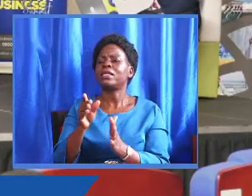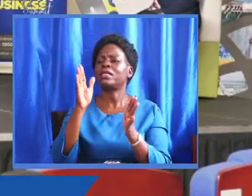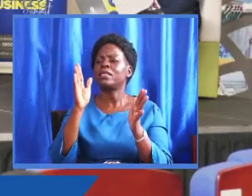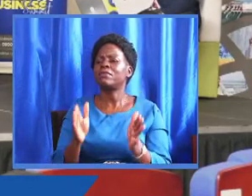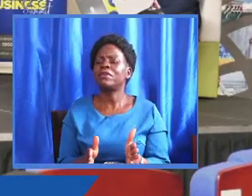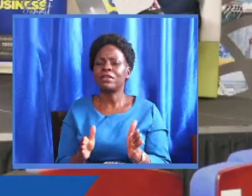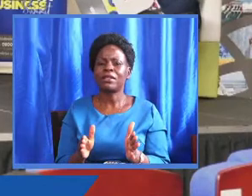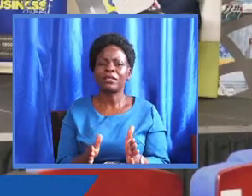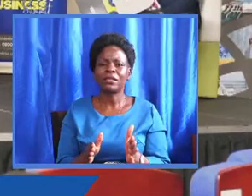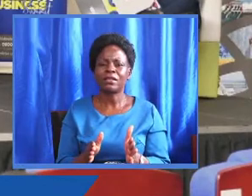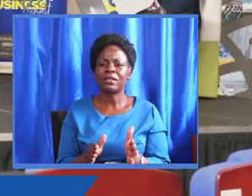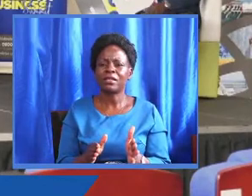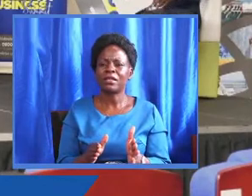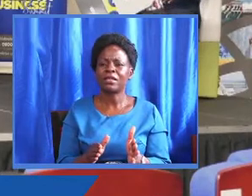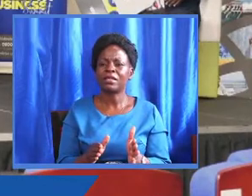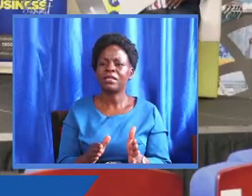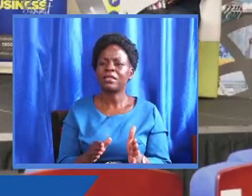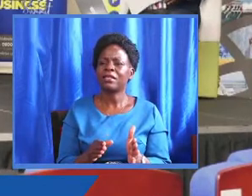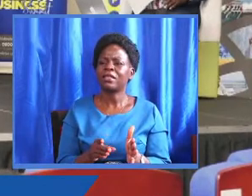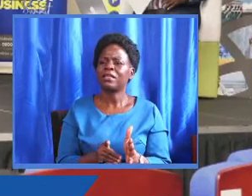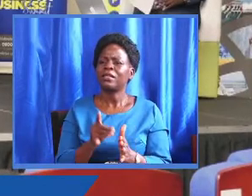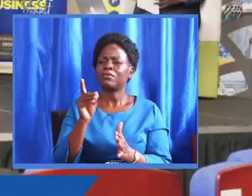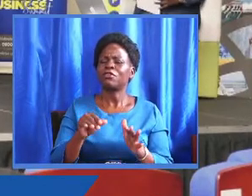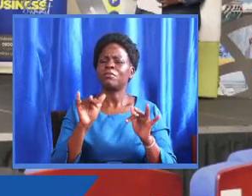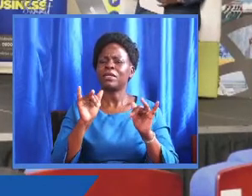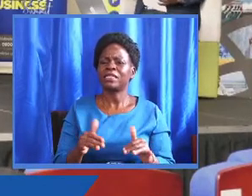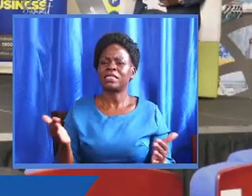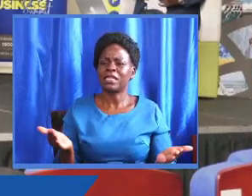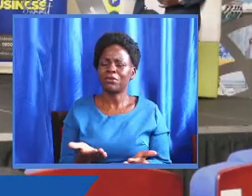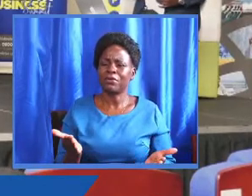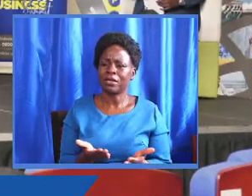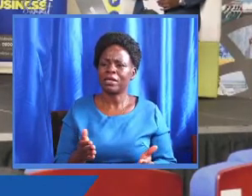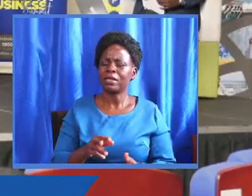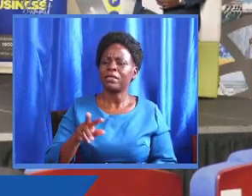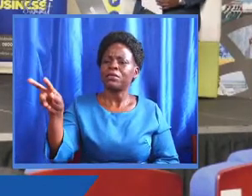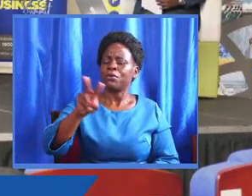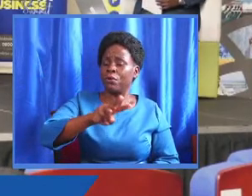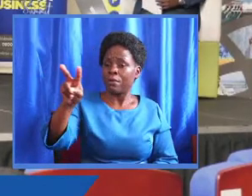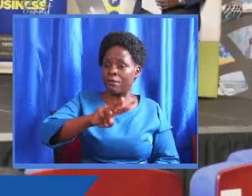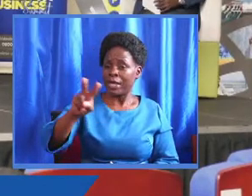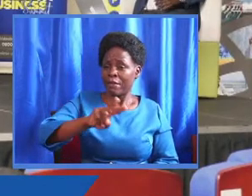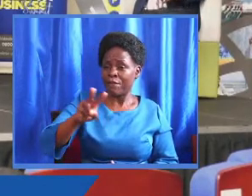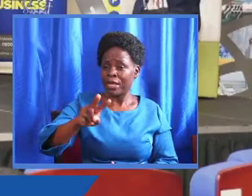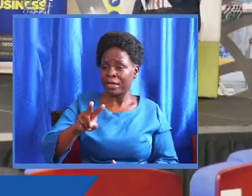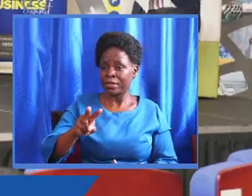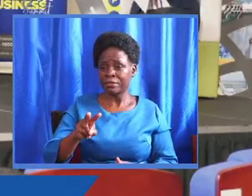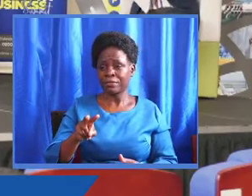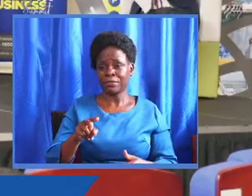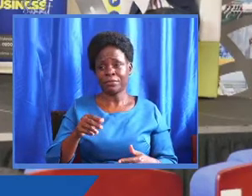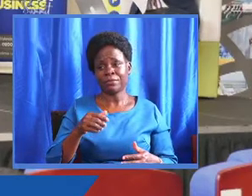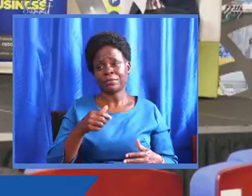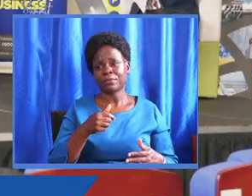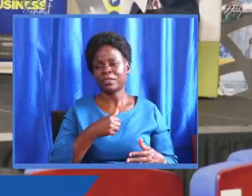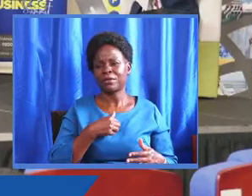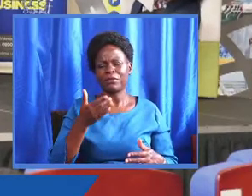know... Make money from, yes. Where do they remain? It's like you need an incentive.